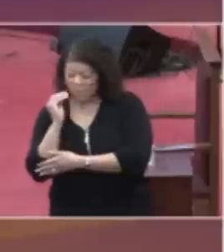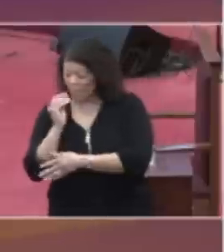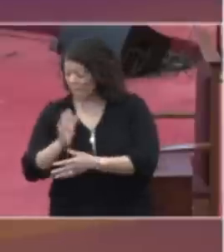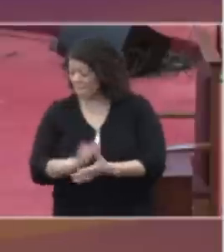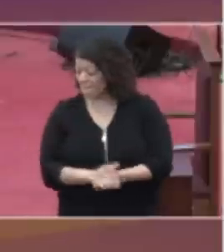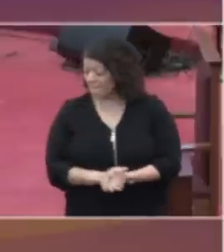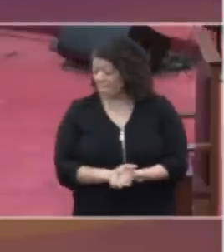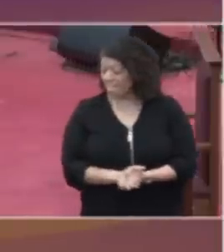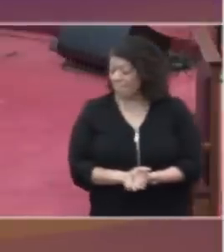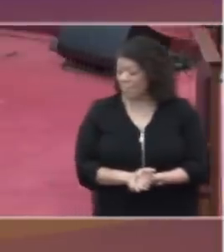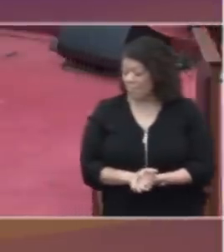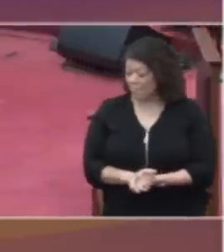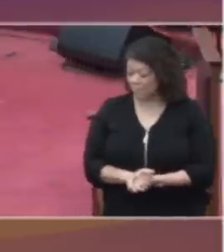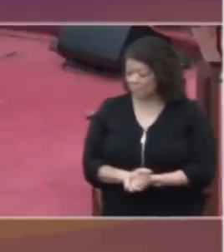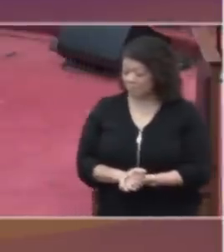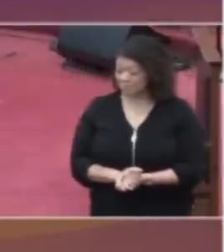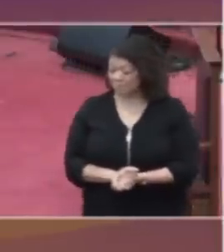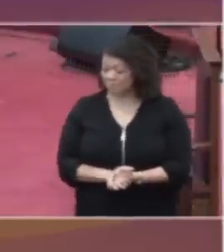Experience.